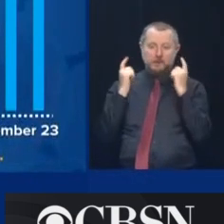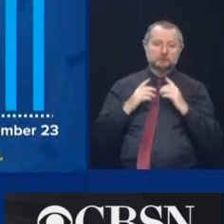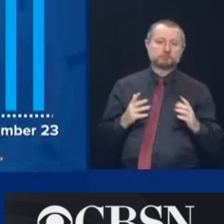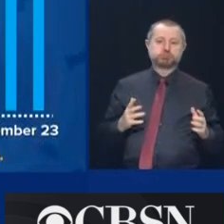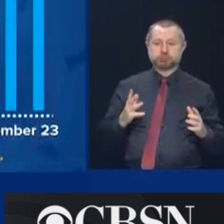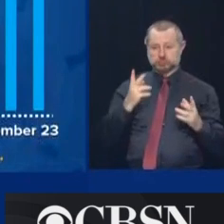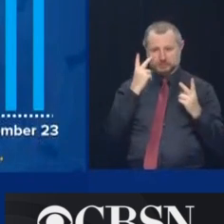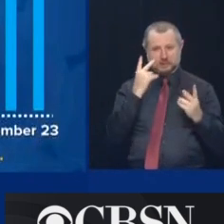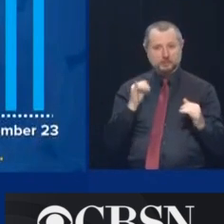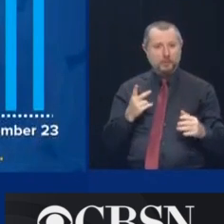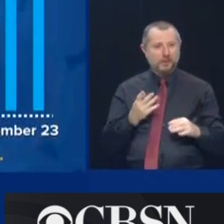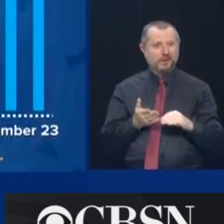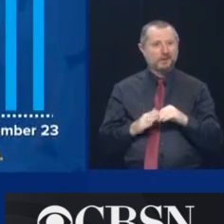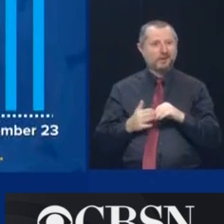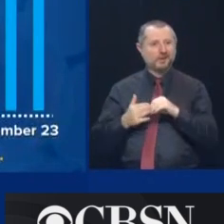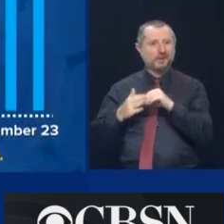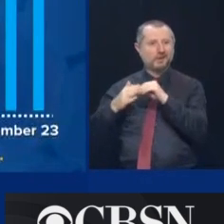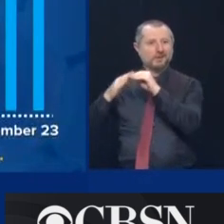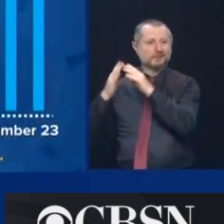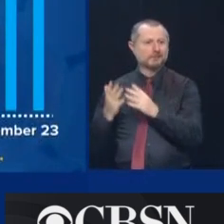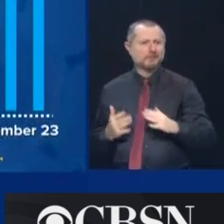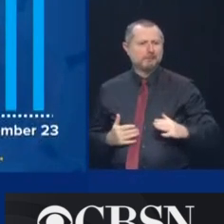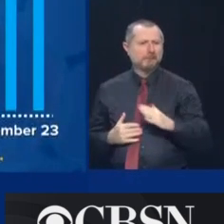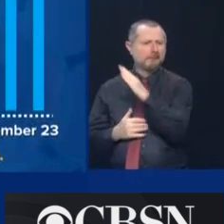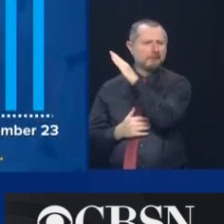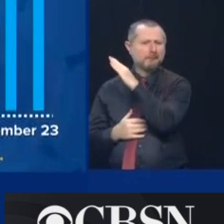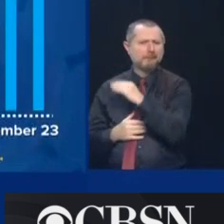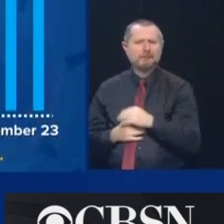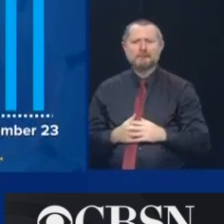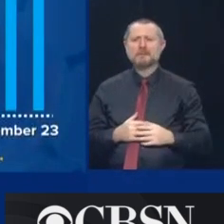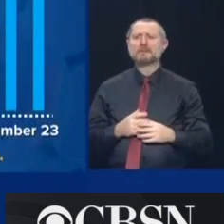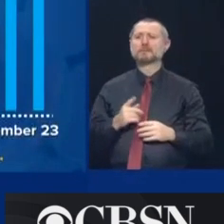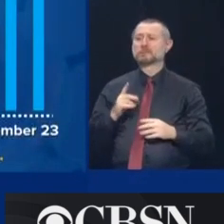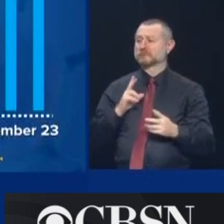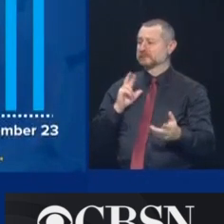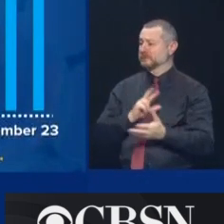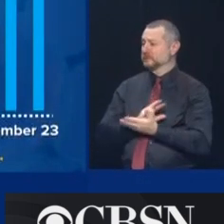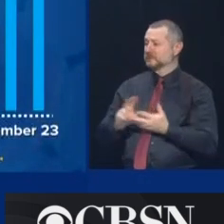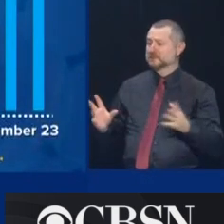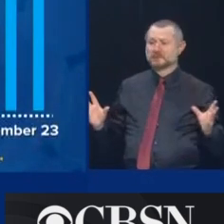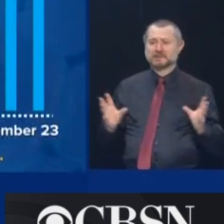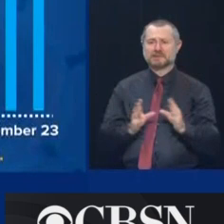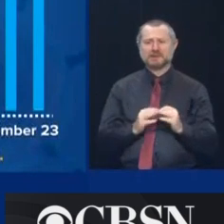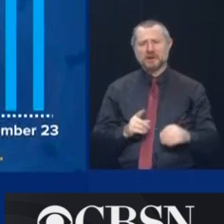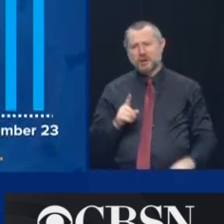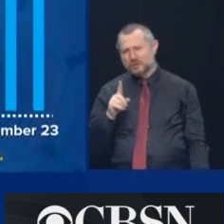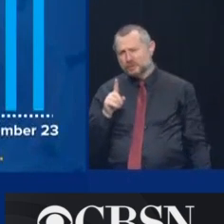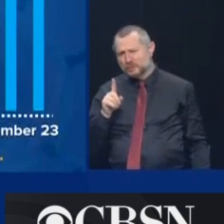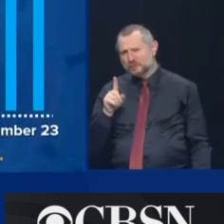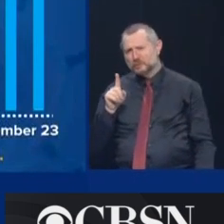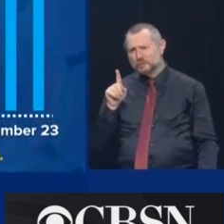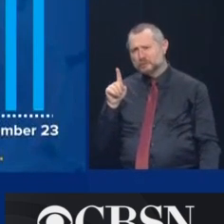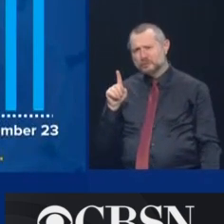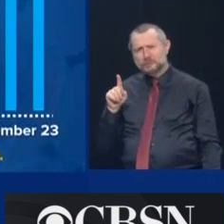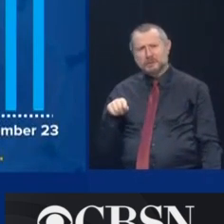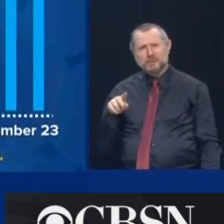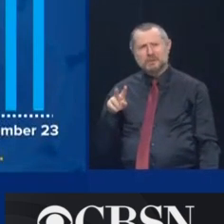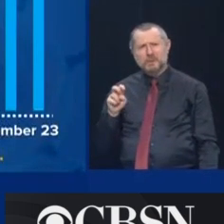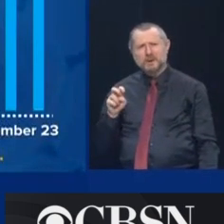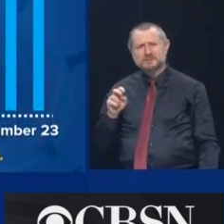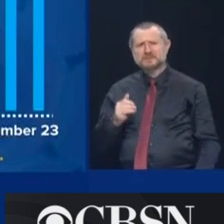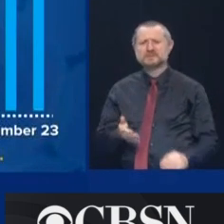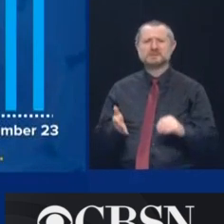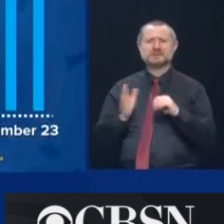spike go up now. 3 weeks, we went from 1,200 cases in the state to about 2,800 cases